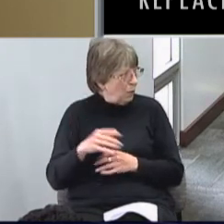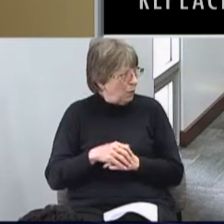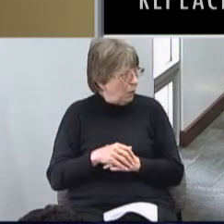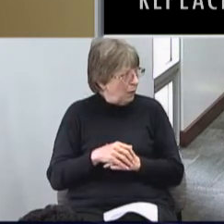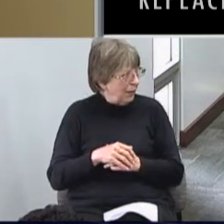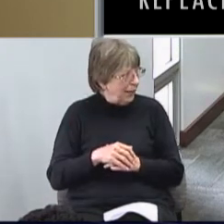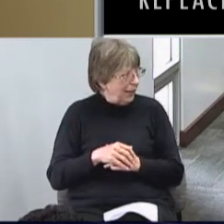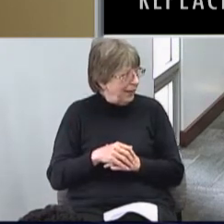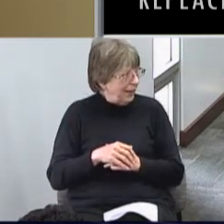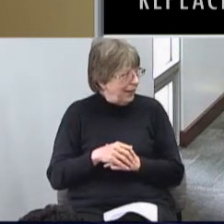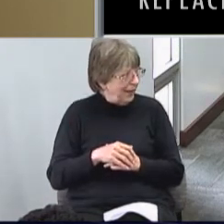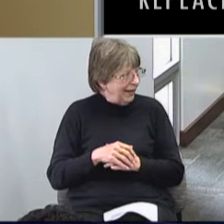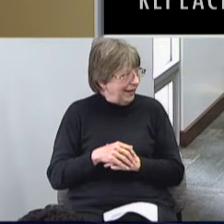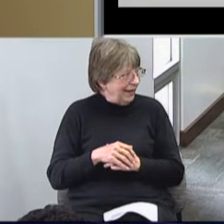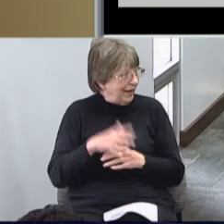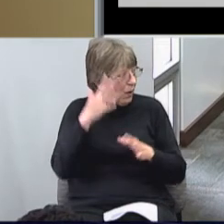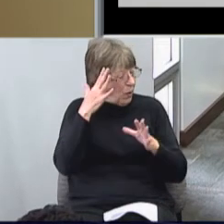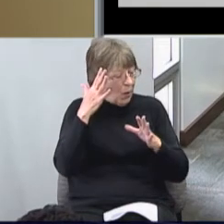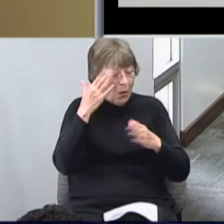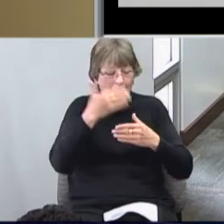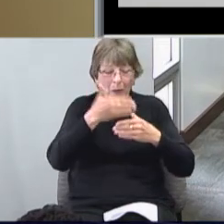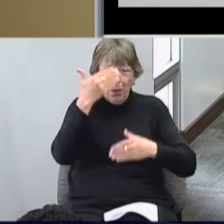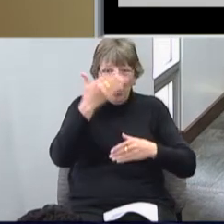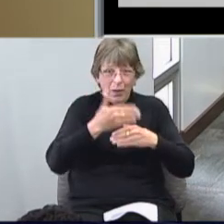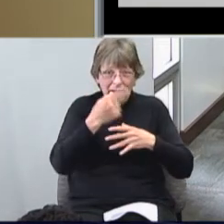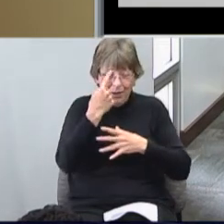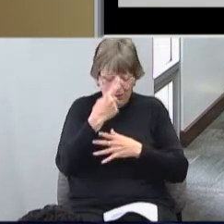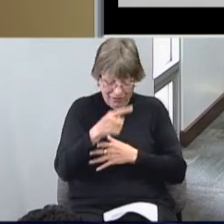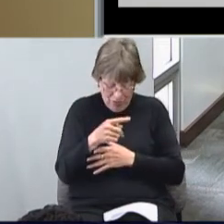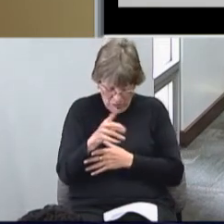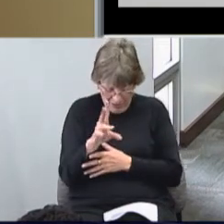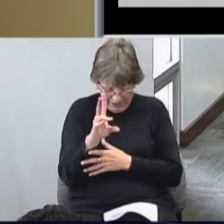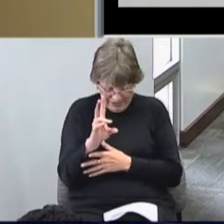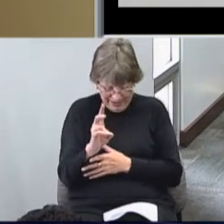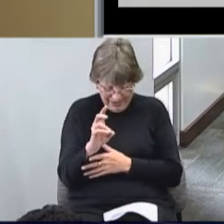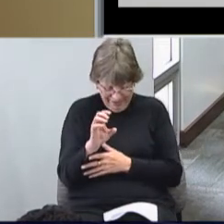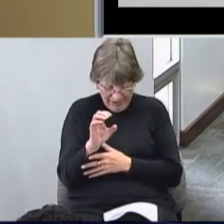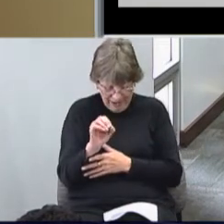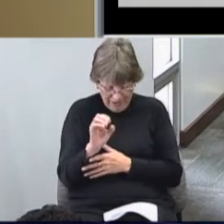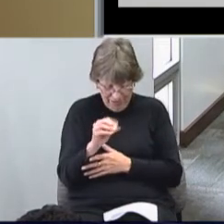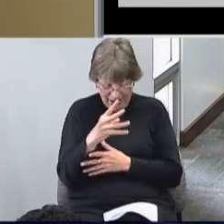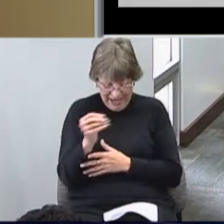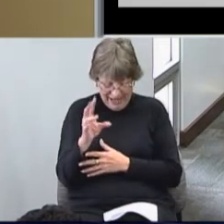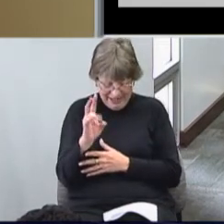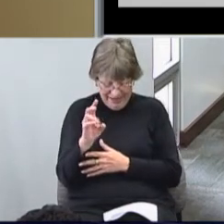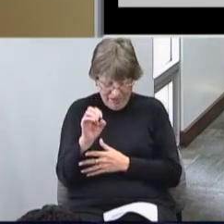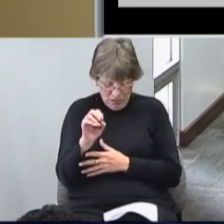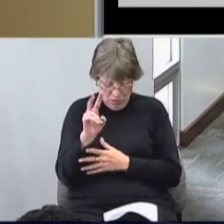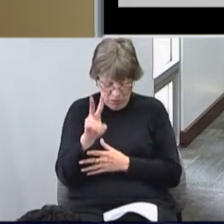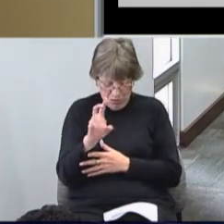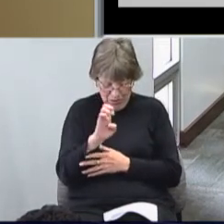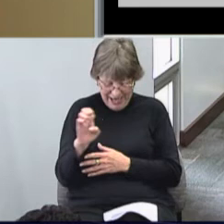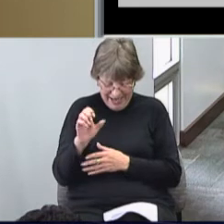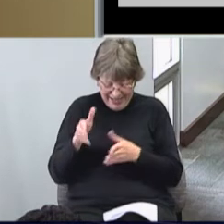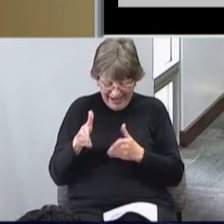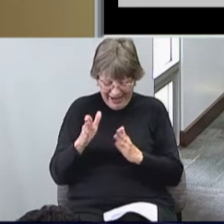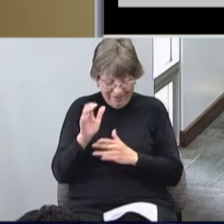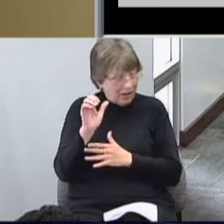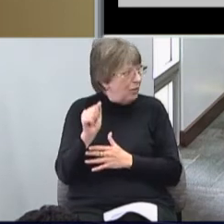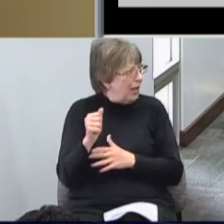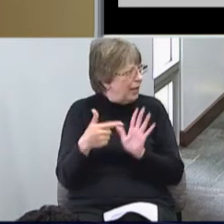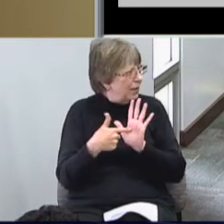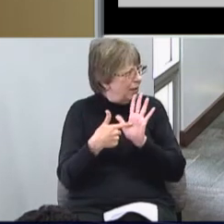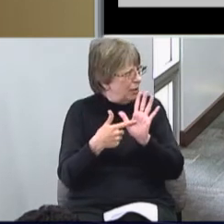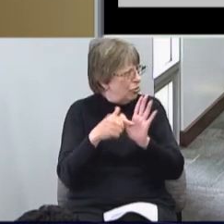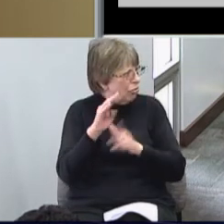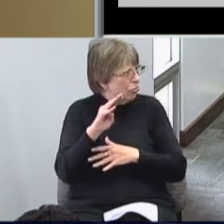to 702 East Avenue A. And here's a location map showing you where the property is